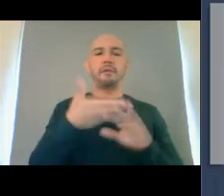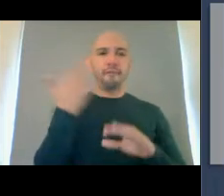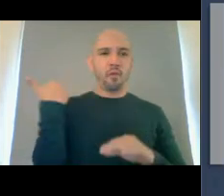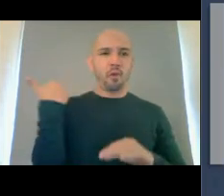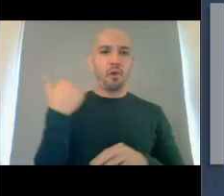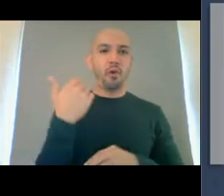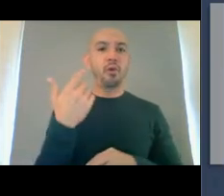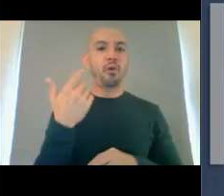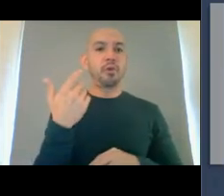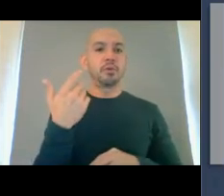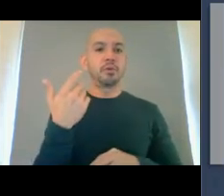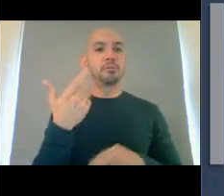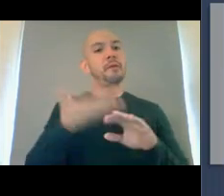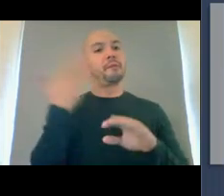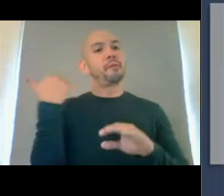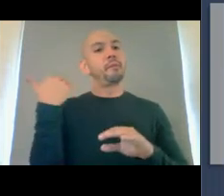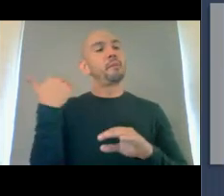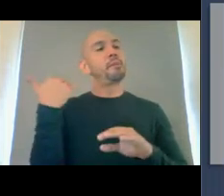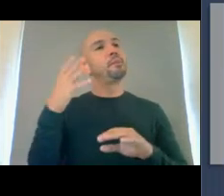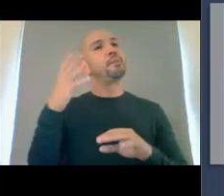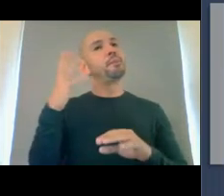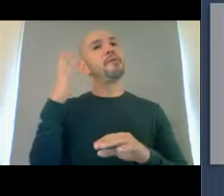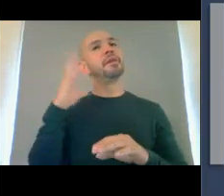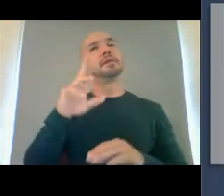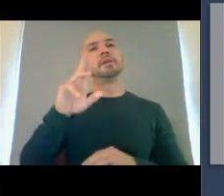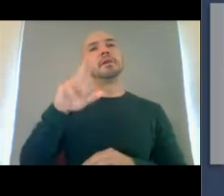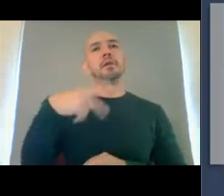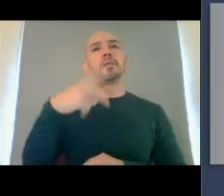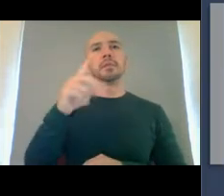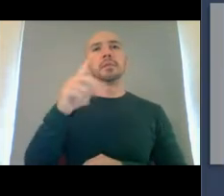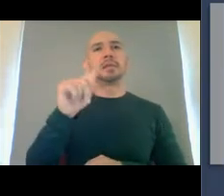in previous updates